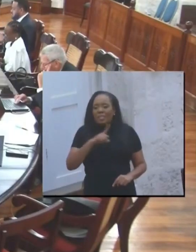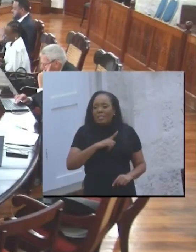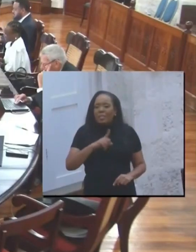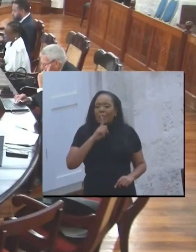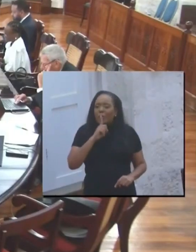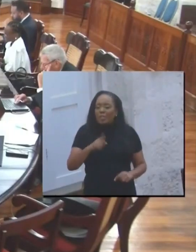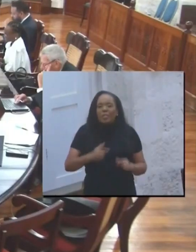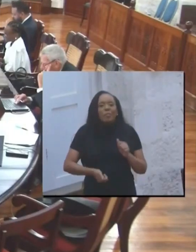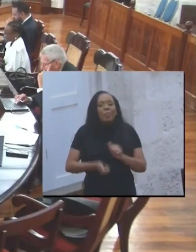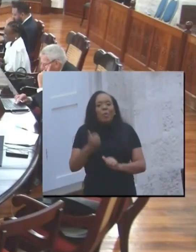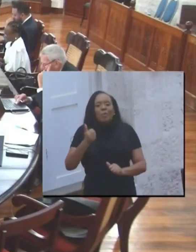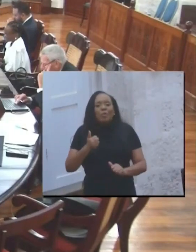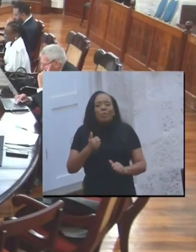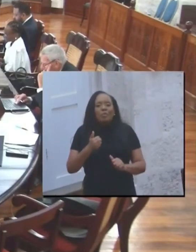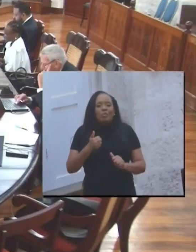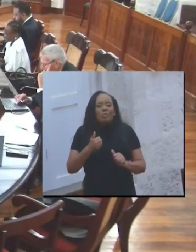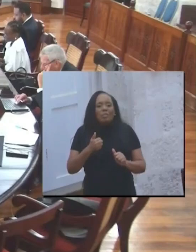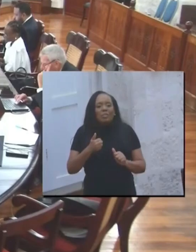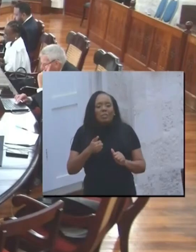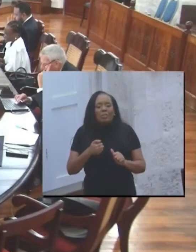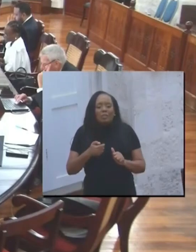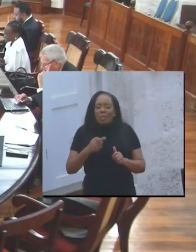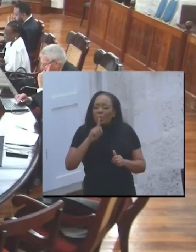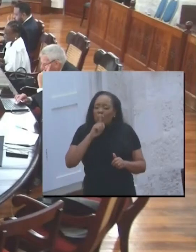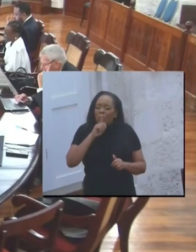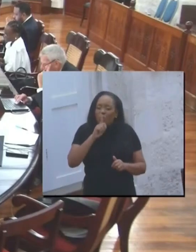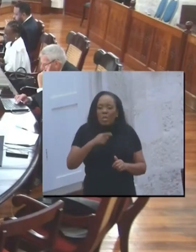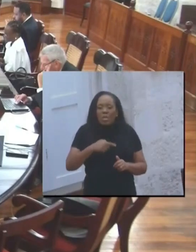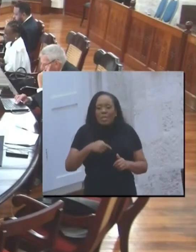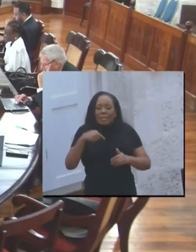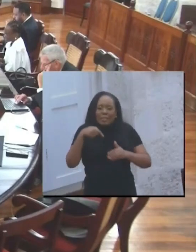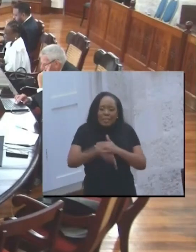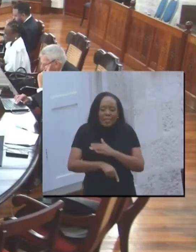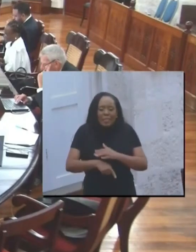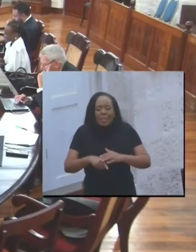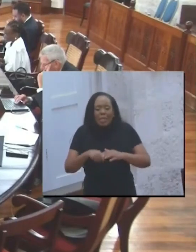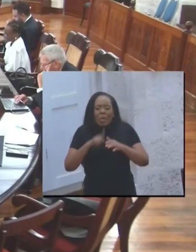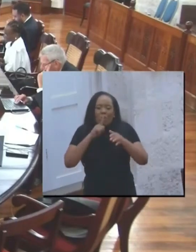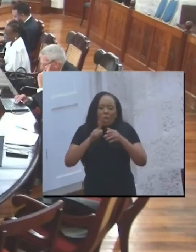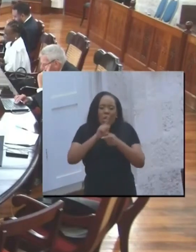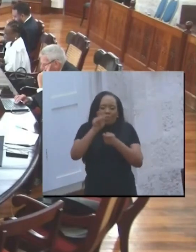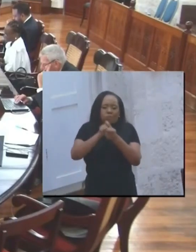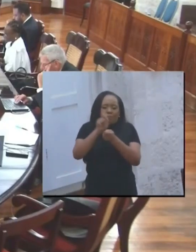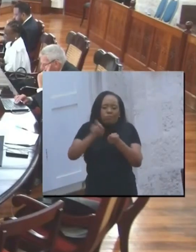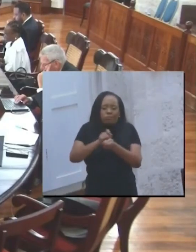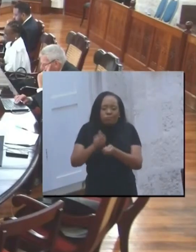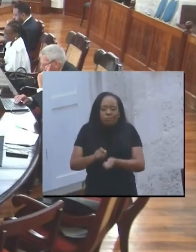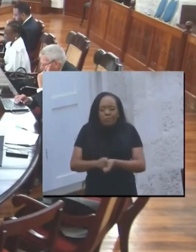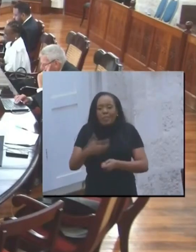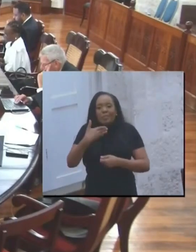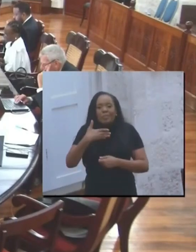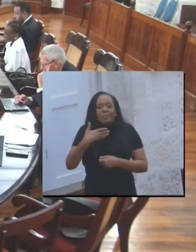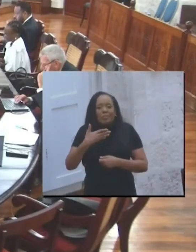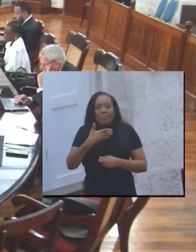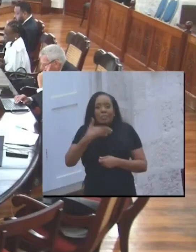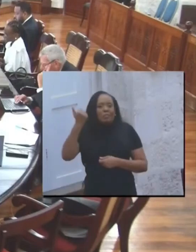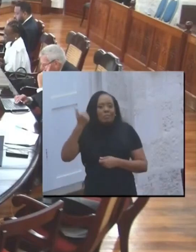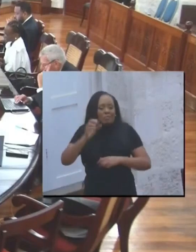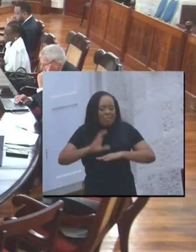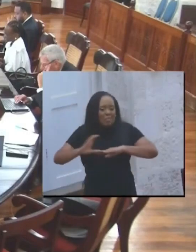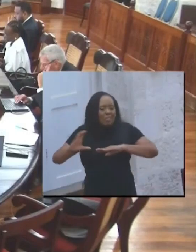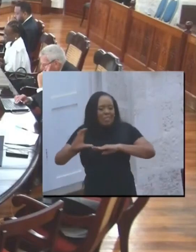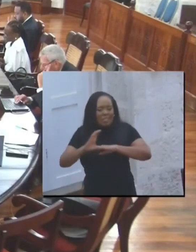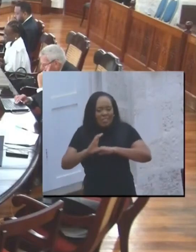and fit for purpose legislation anywhere in the region,